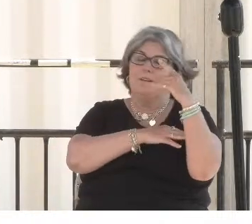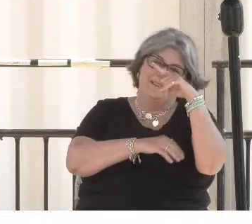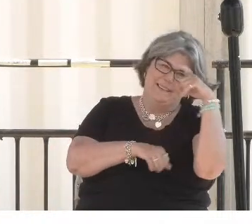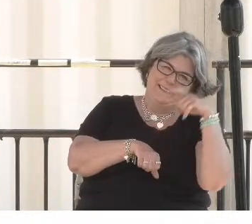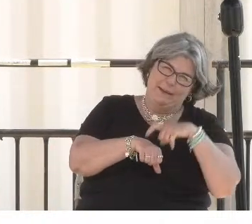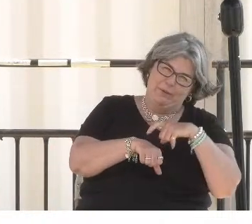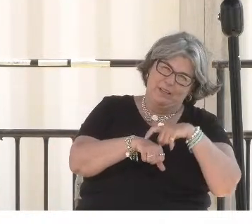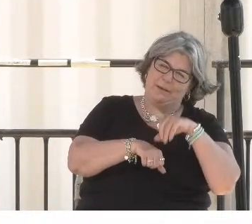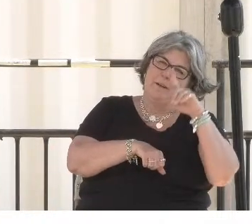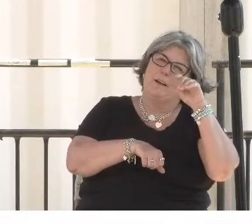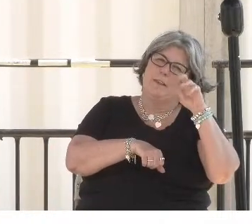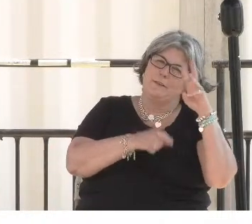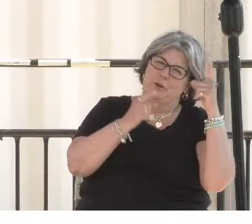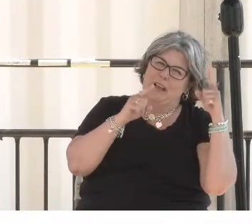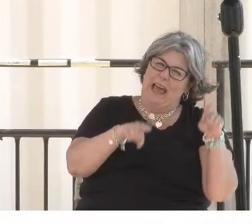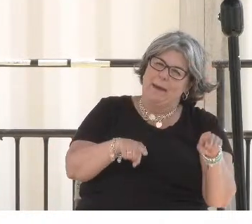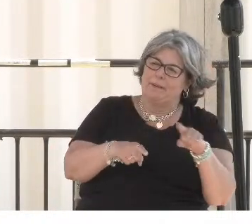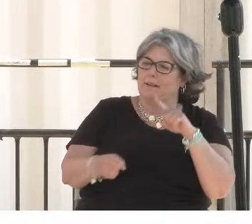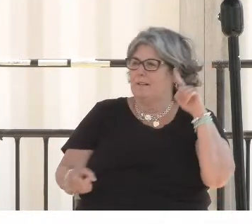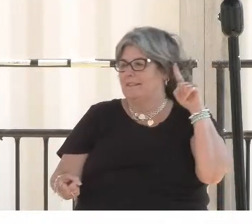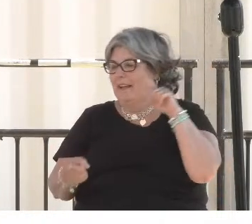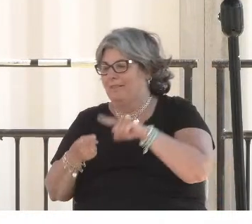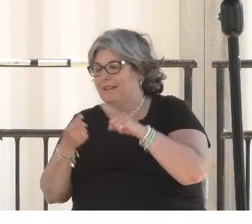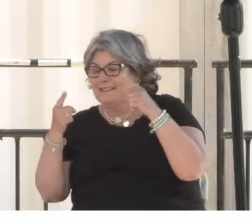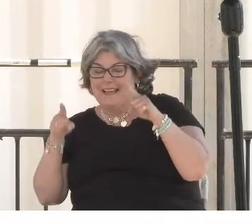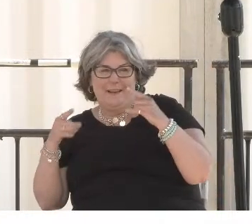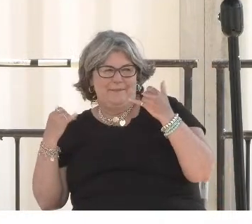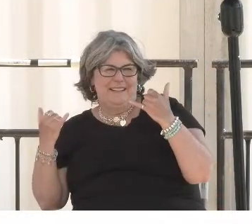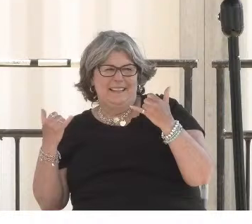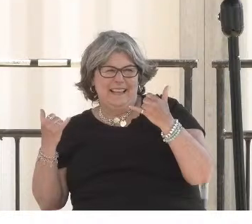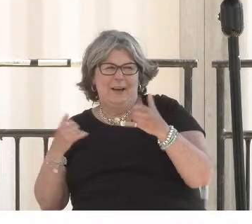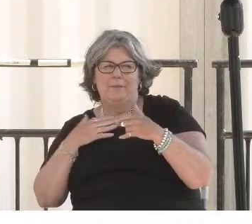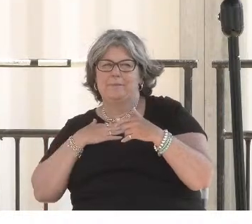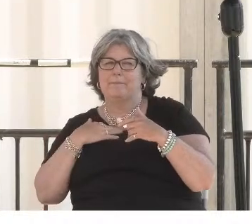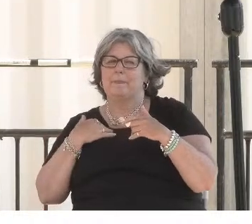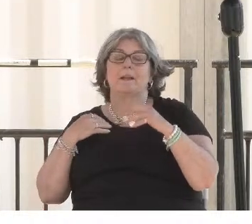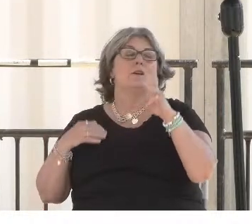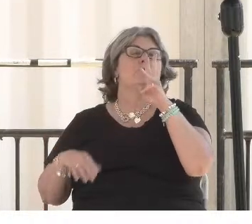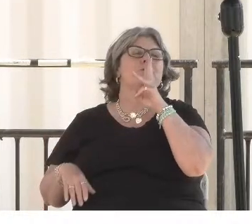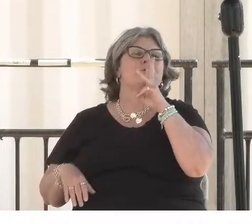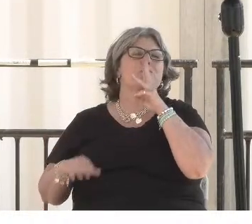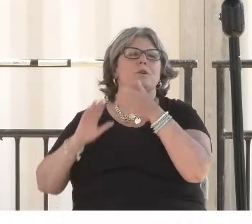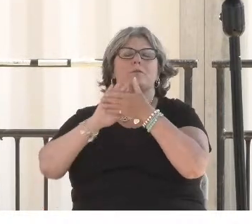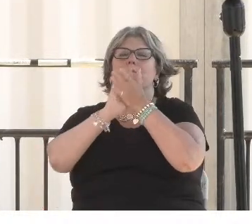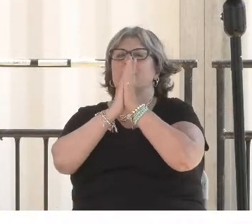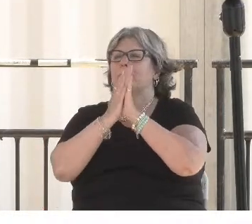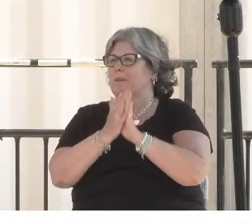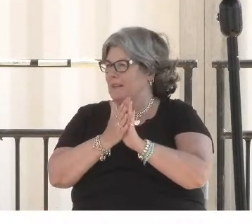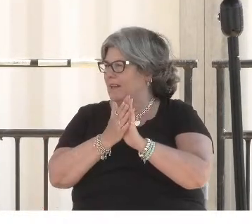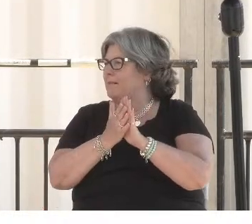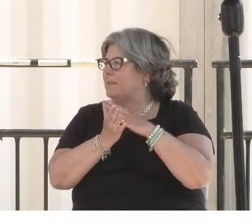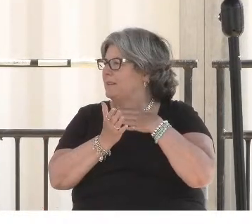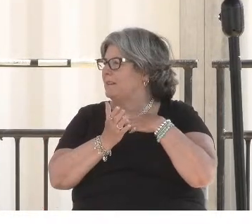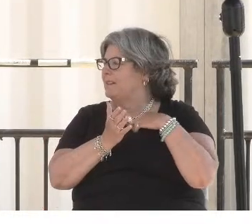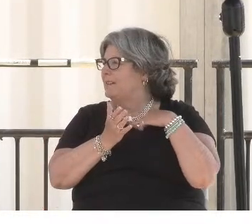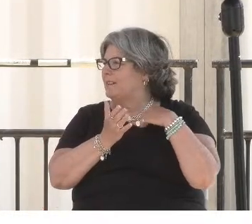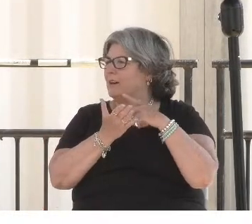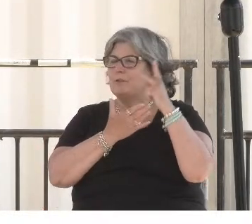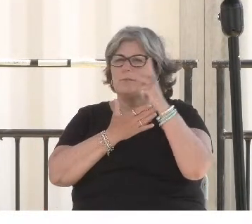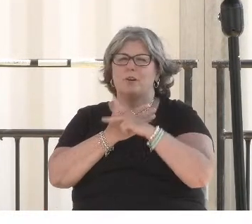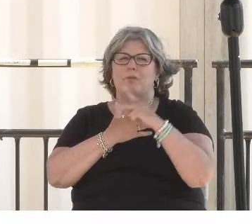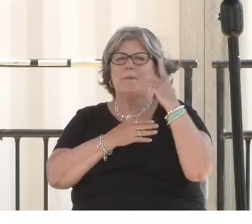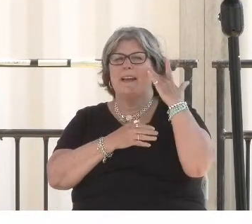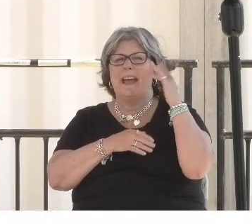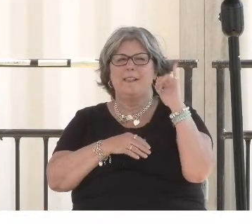dew would happen. Right. We're seeing less of those right now. So the water is becoming fierce, right? And there's a whole initiative in California